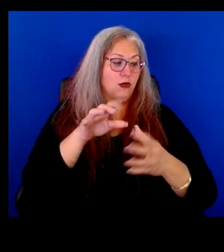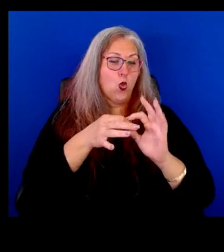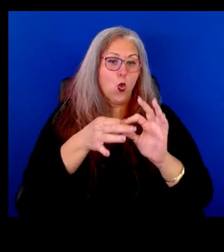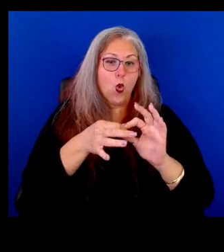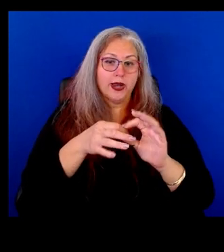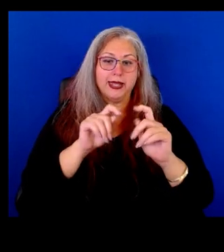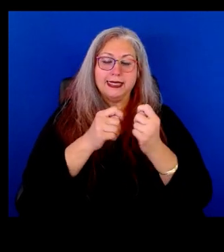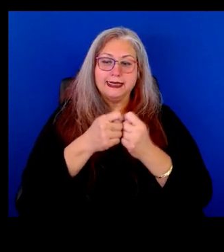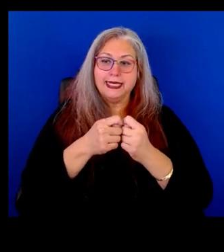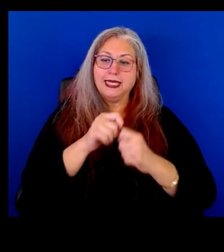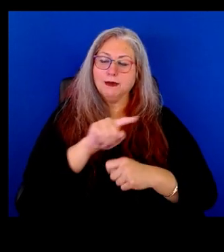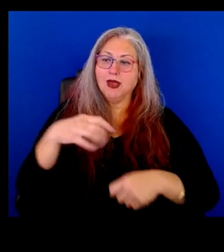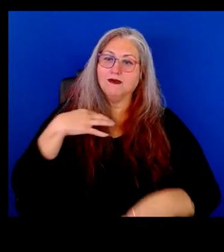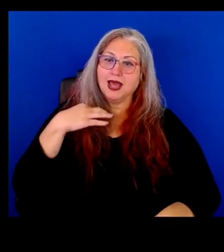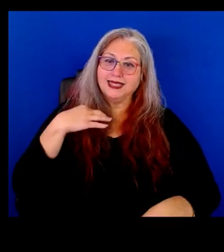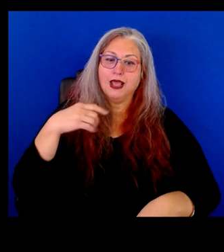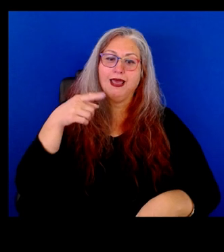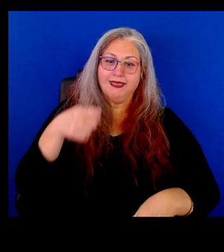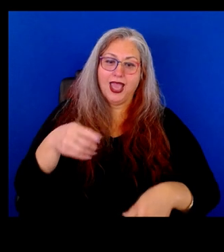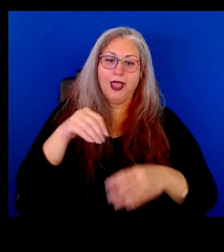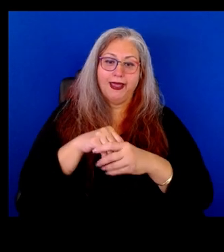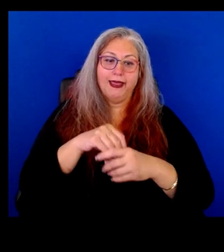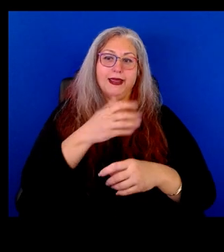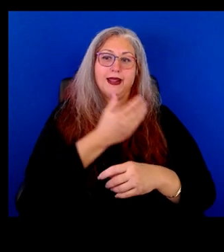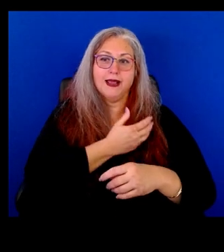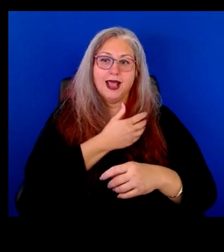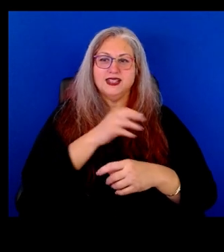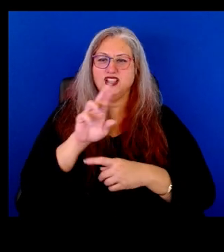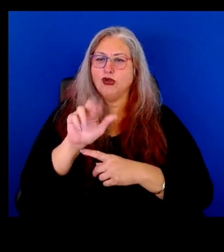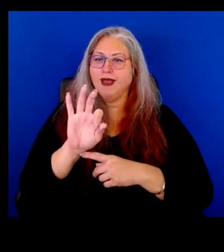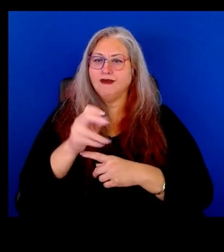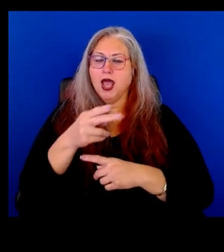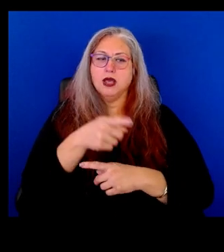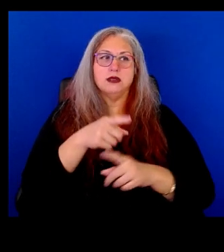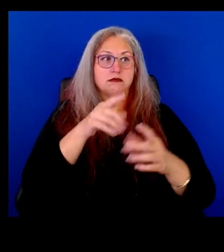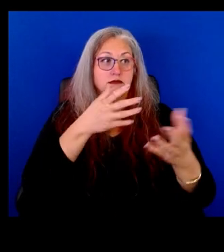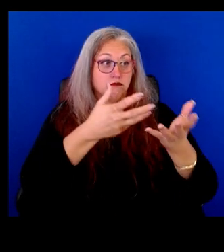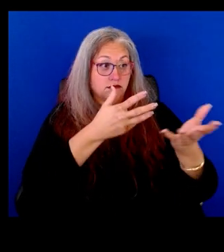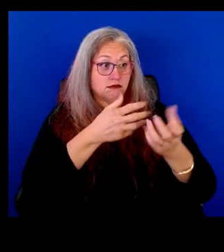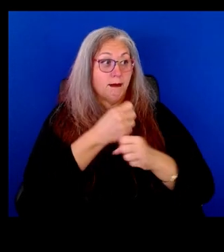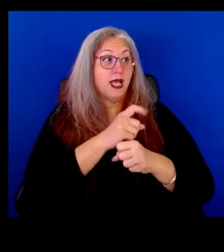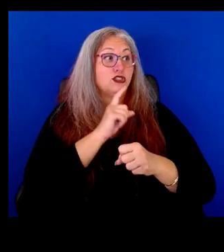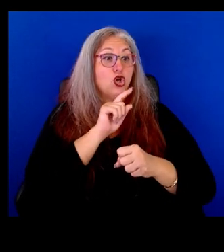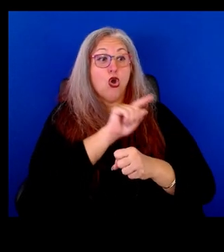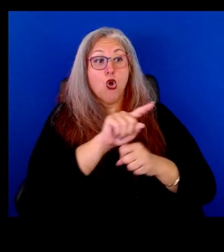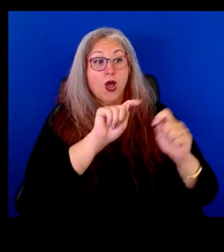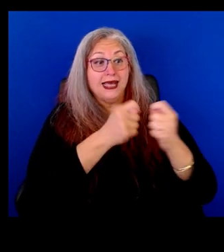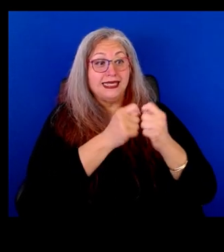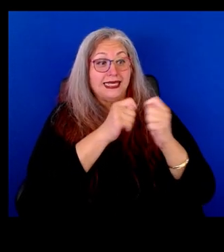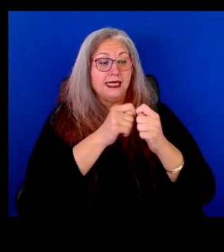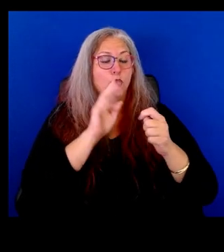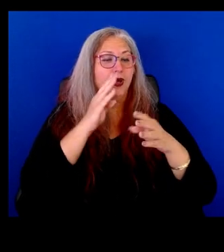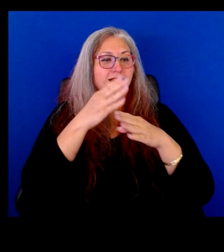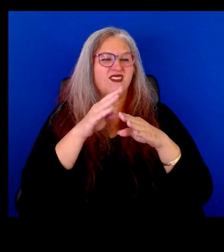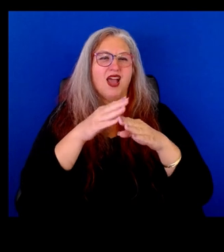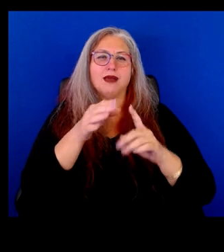coordinate with her team of volunteers on the ground in Gaza, Rafah, to make sure that each team divided